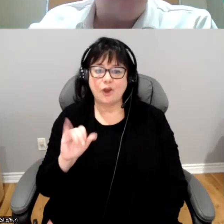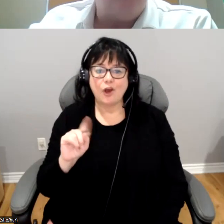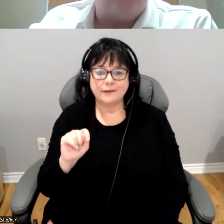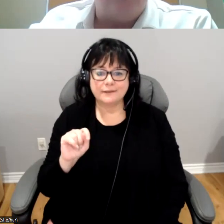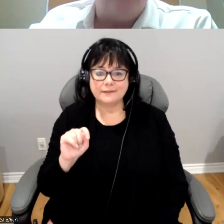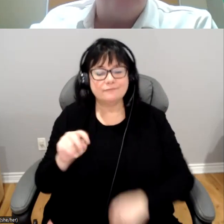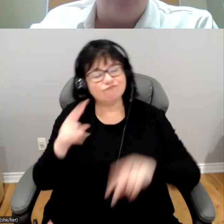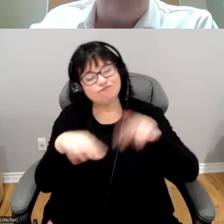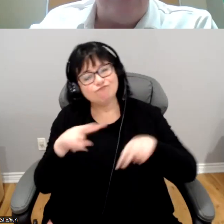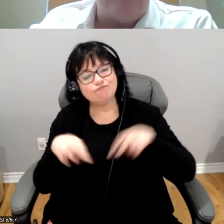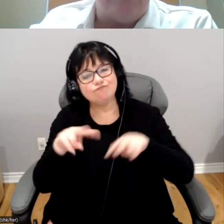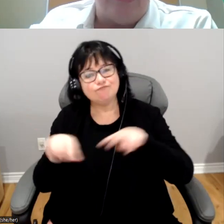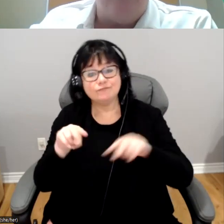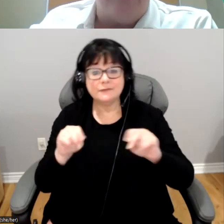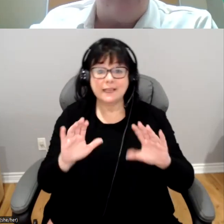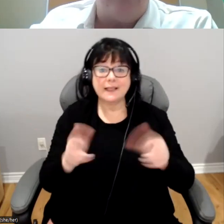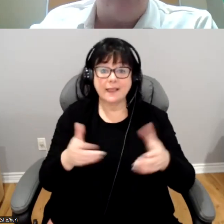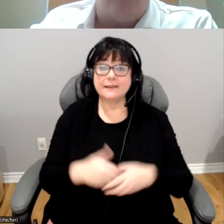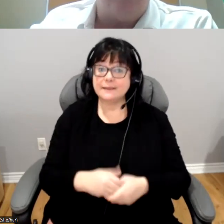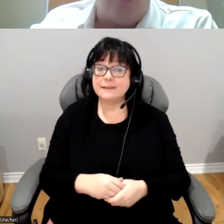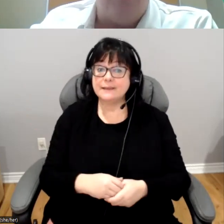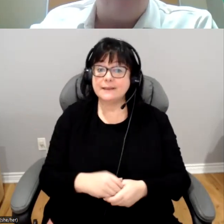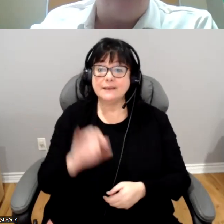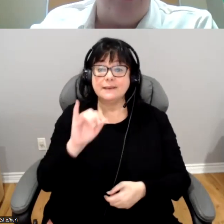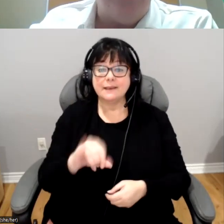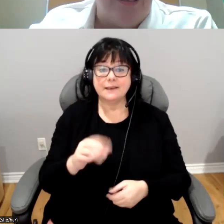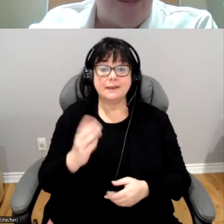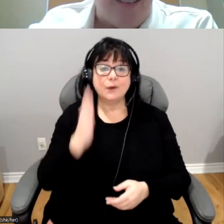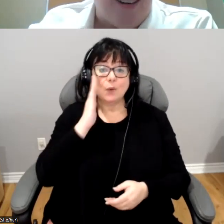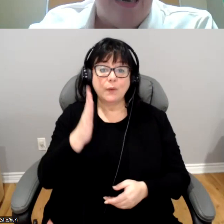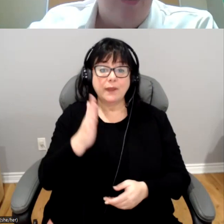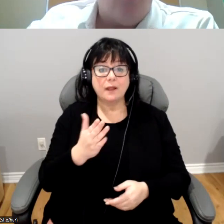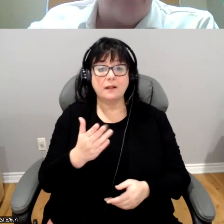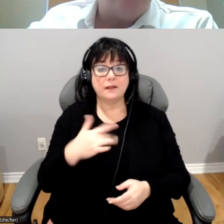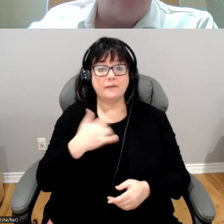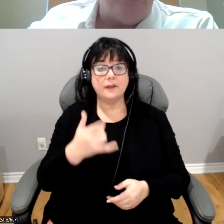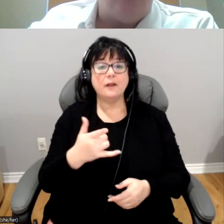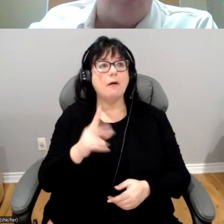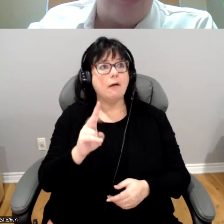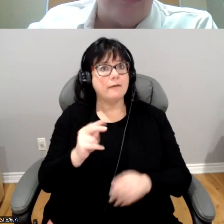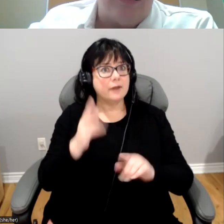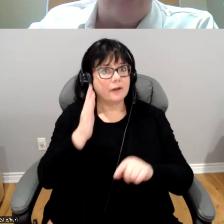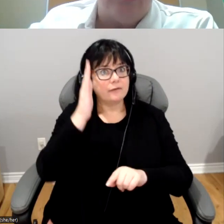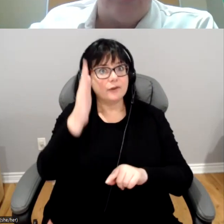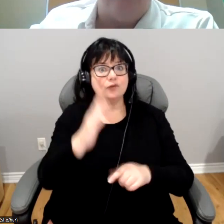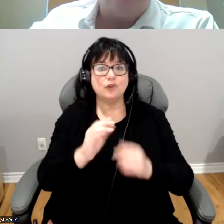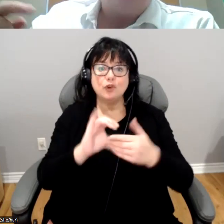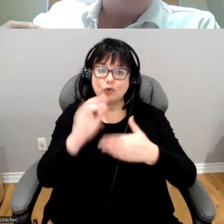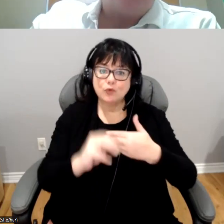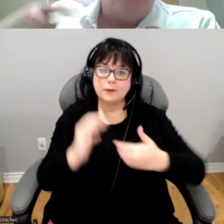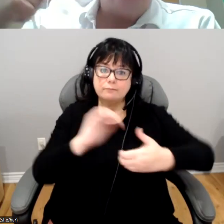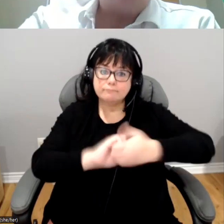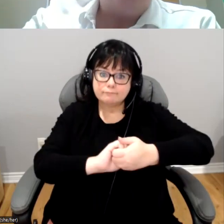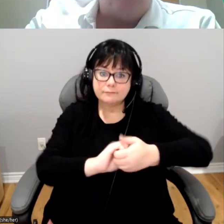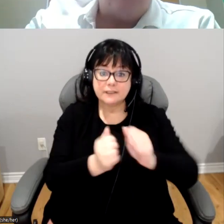in and see what's going on. They're more likely to collaborate with you on partnered curriculum even, or invite you to present that curriculum,